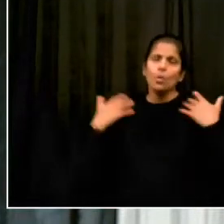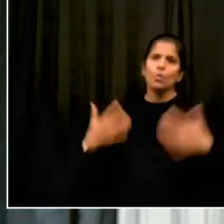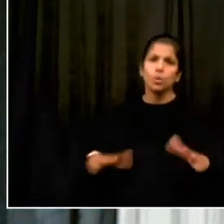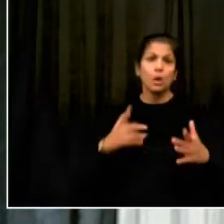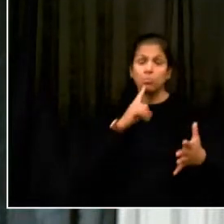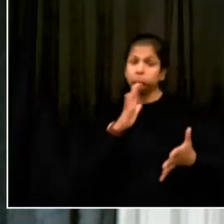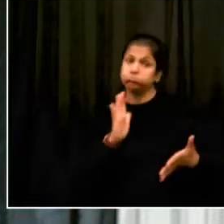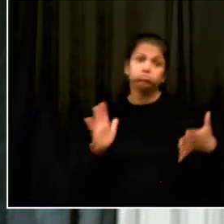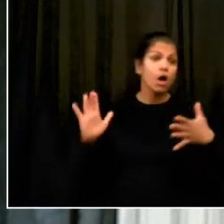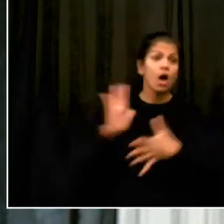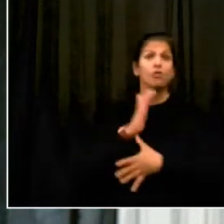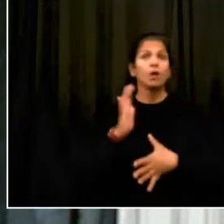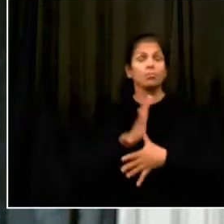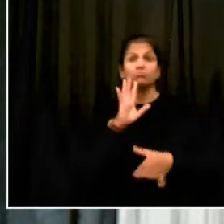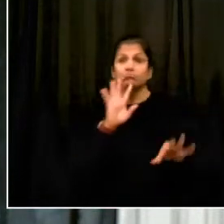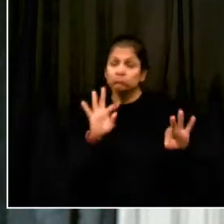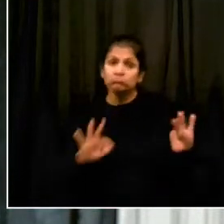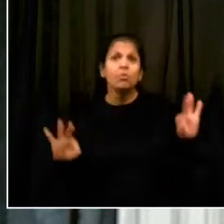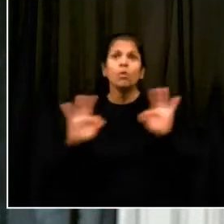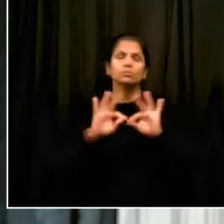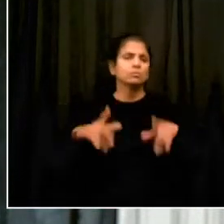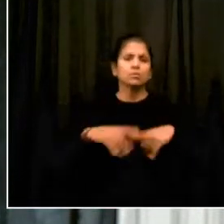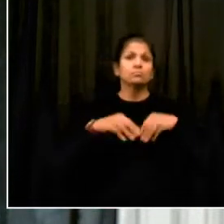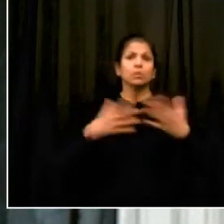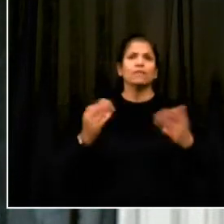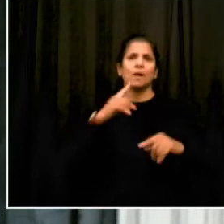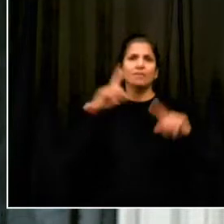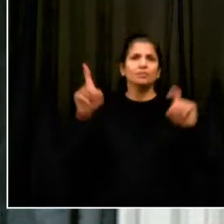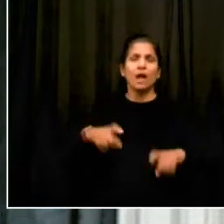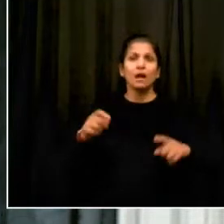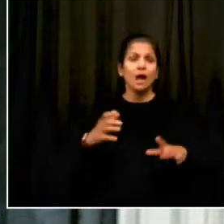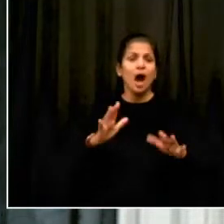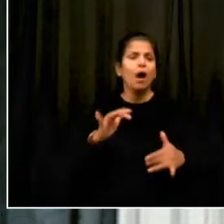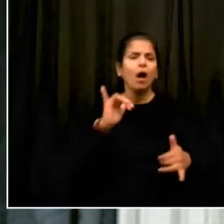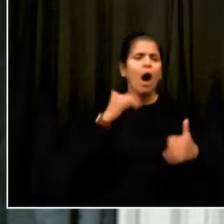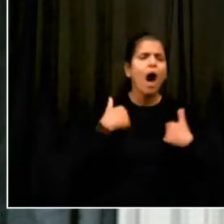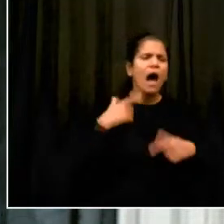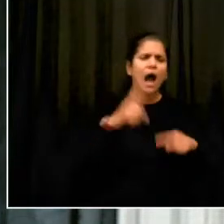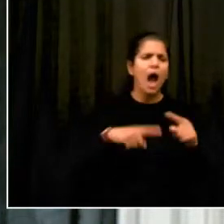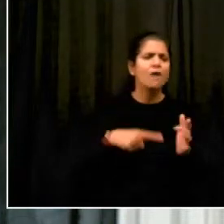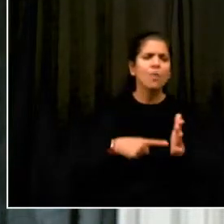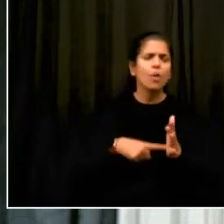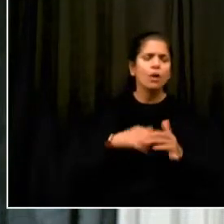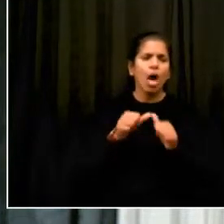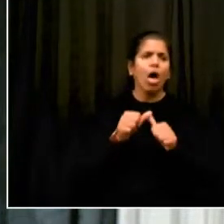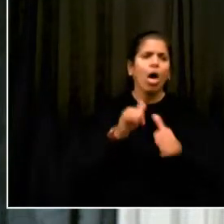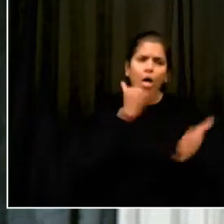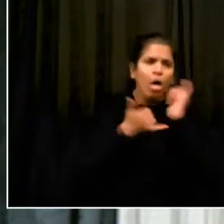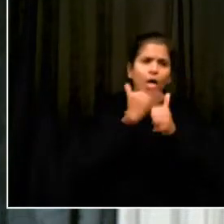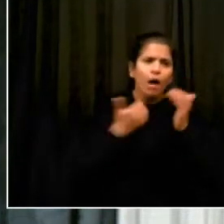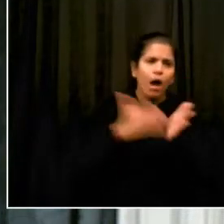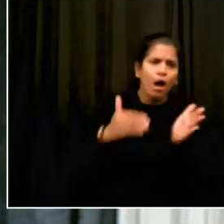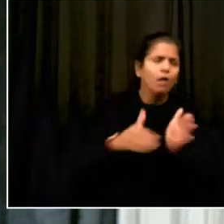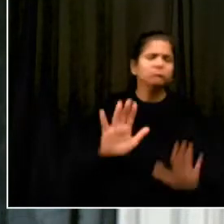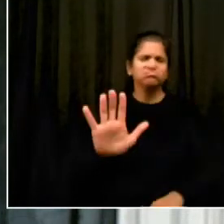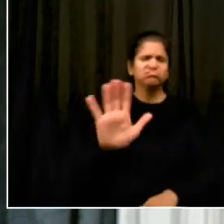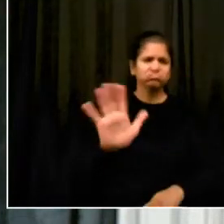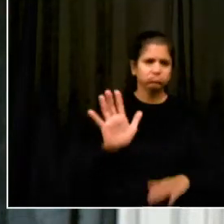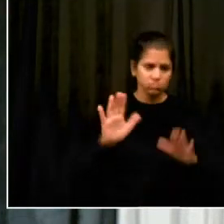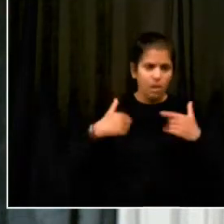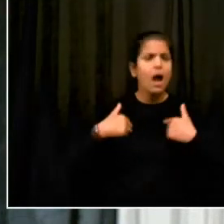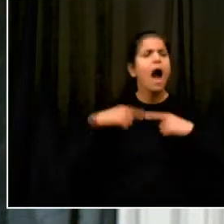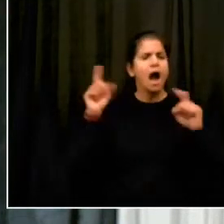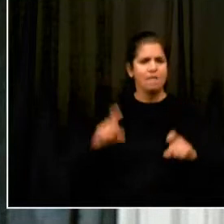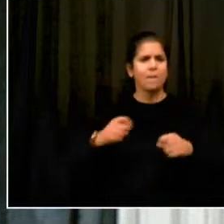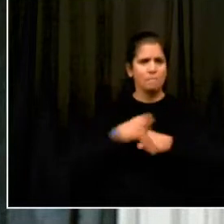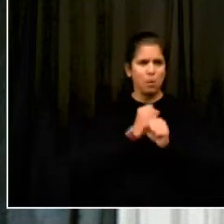that we do it right. With these new measures in place, I and the entire team is confident that we're on track to